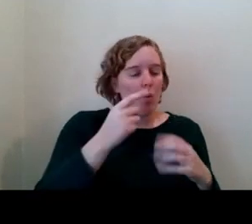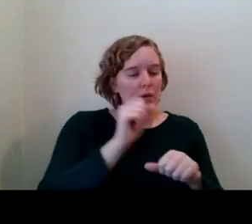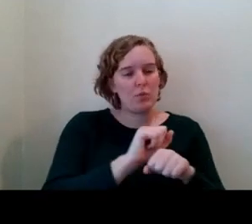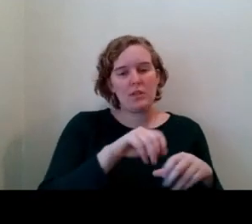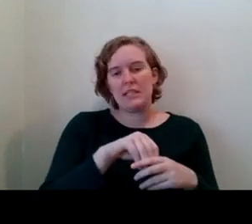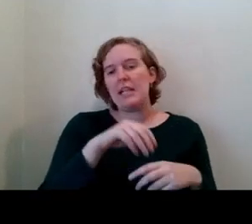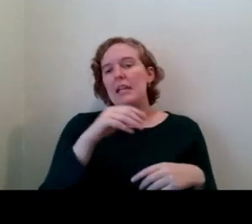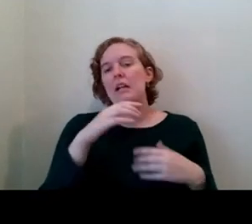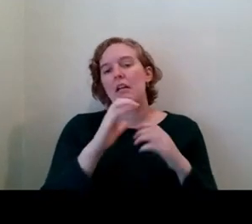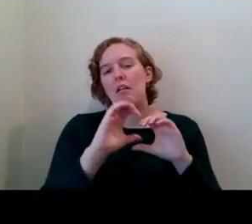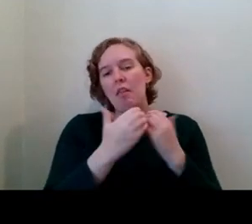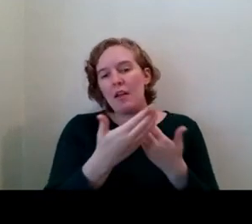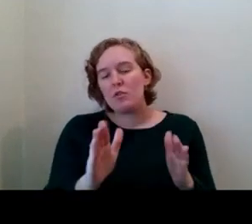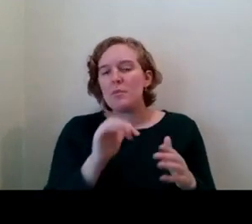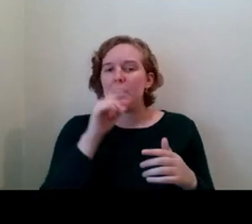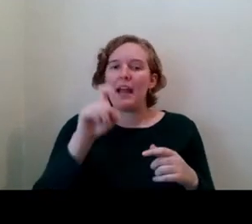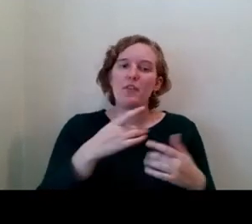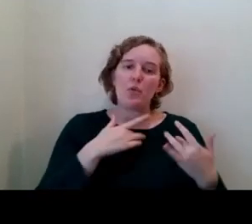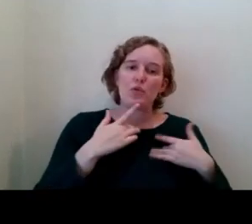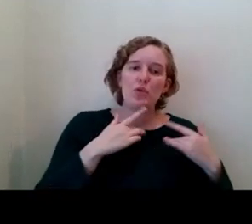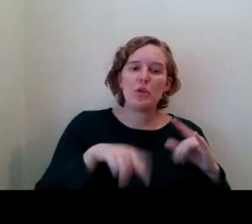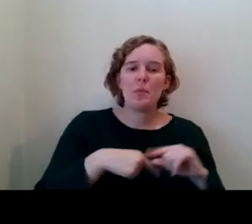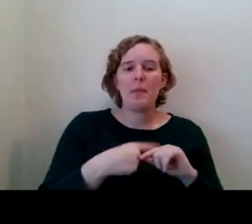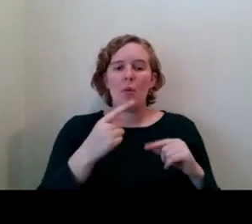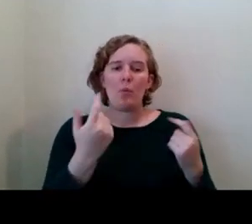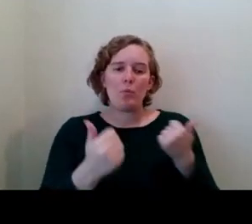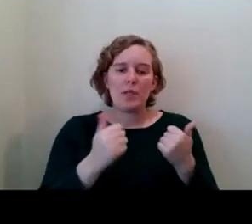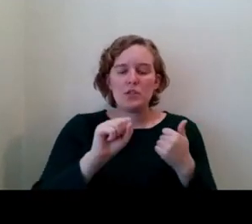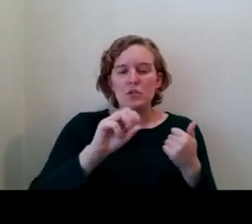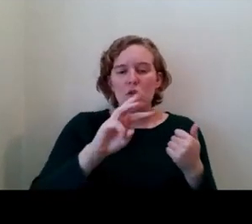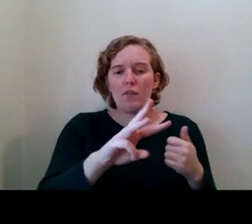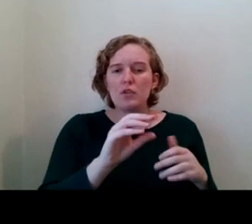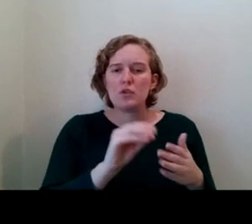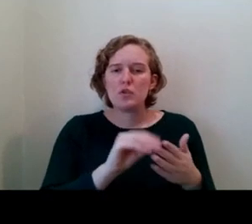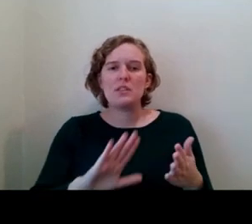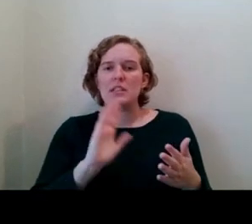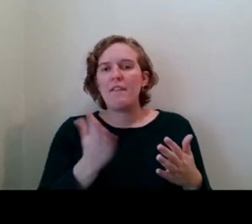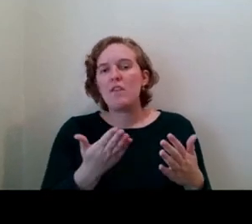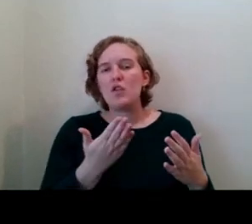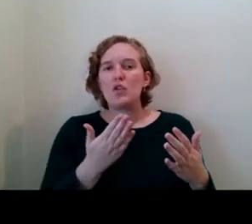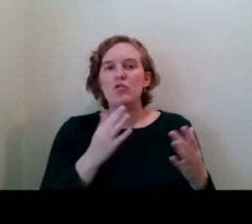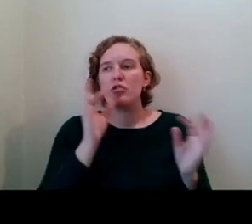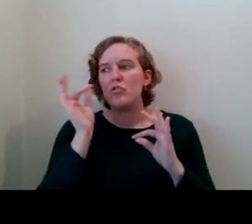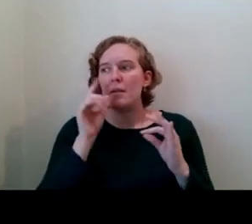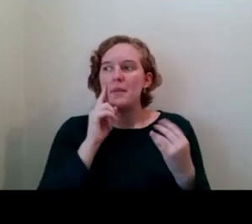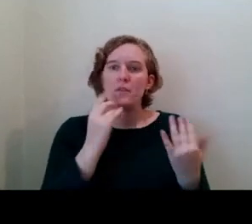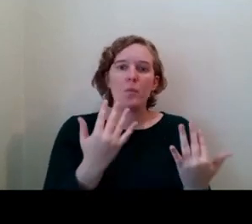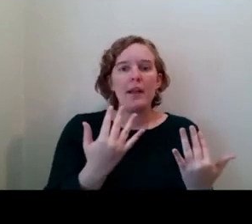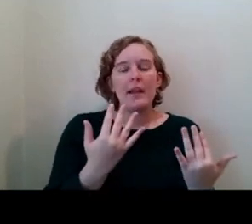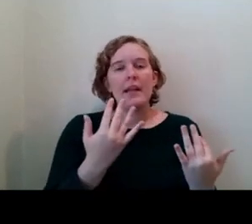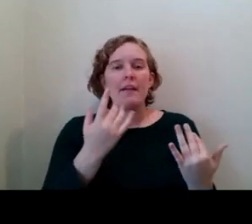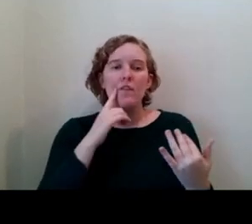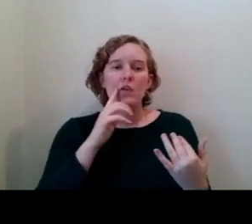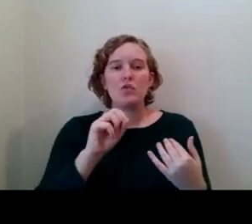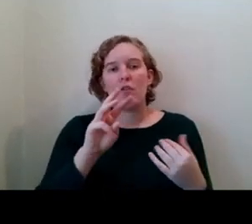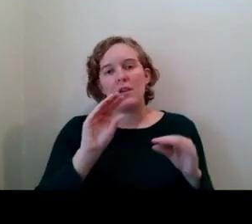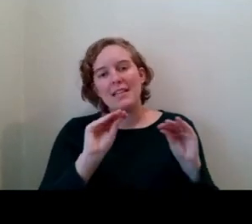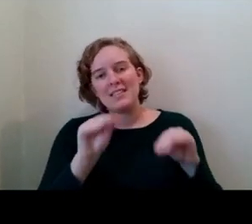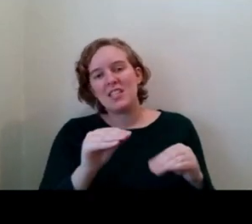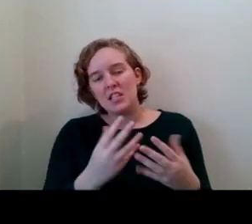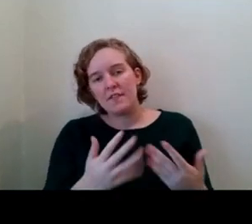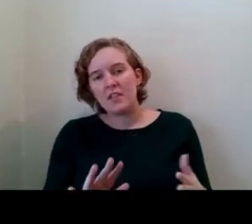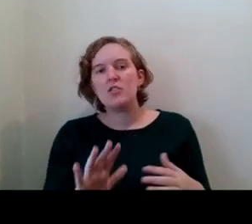didn't have to worry about what software to install, where students could never get distracted because they were waiting for some software installation to